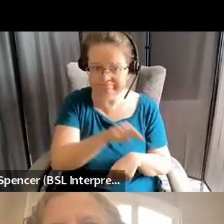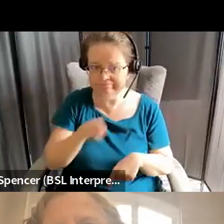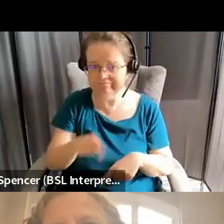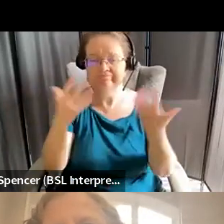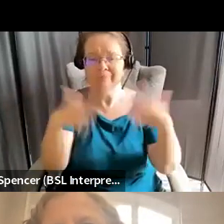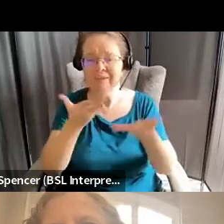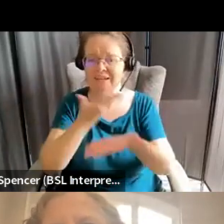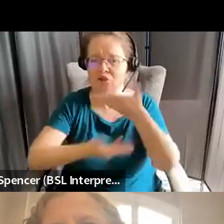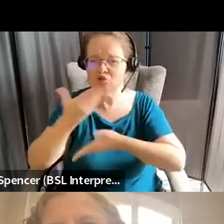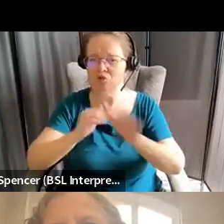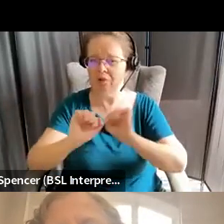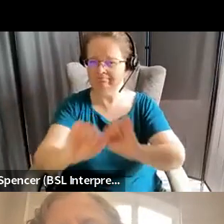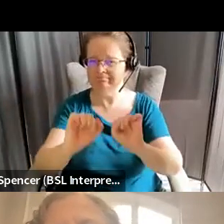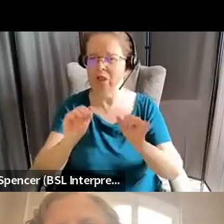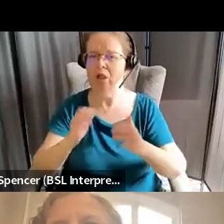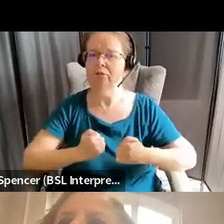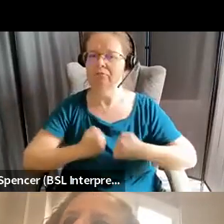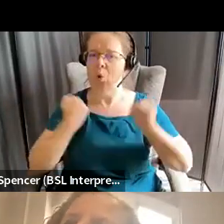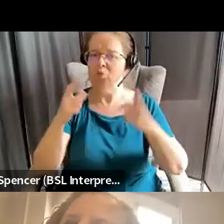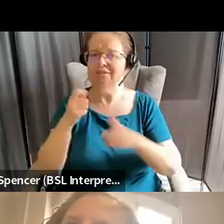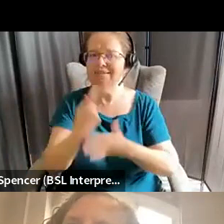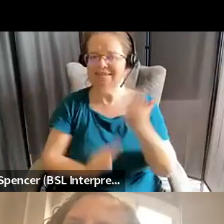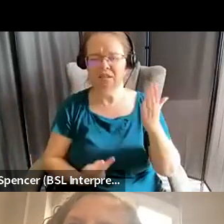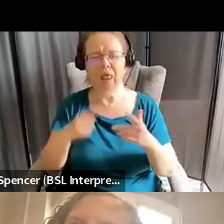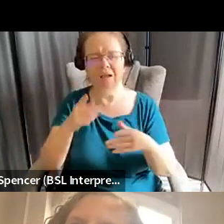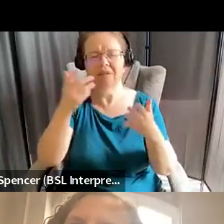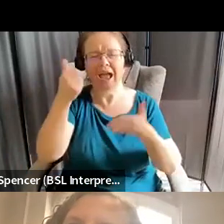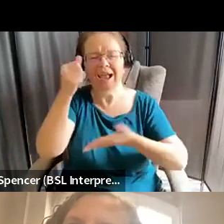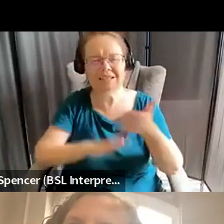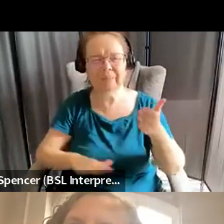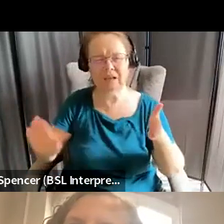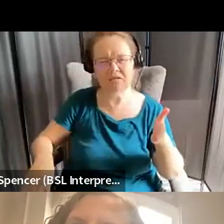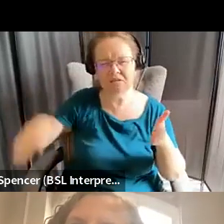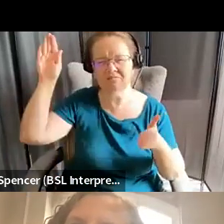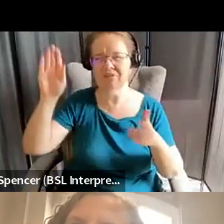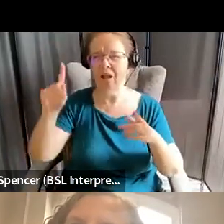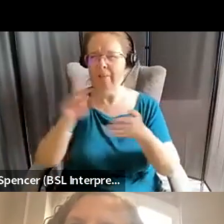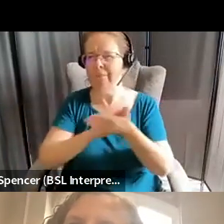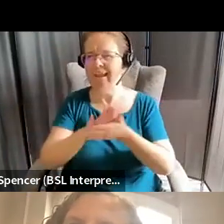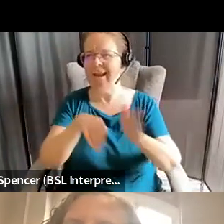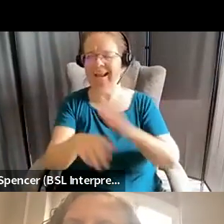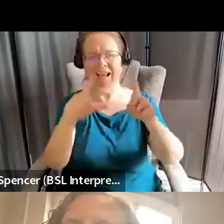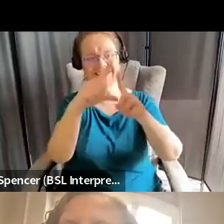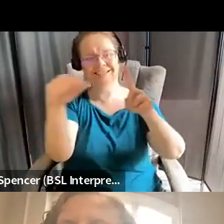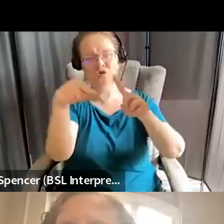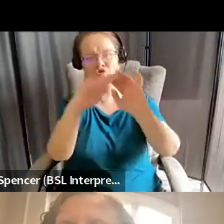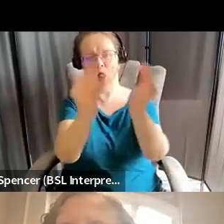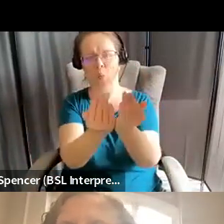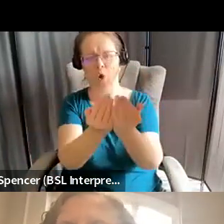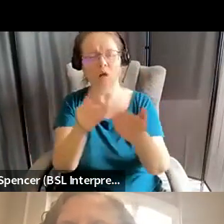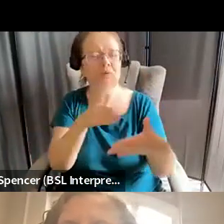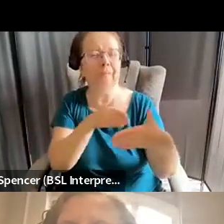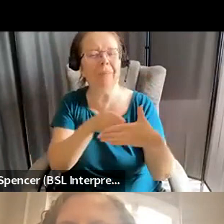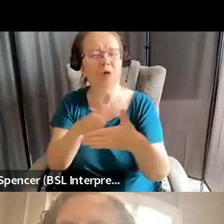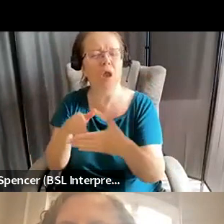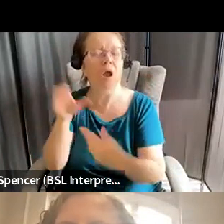described the disabilities that you have and what those experiences mean in the digital world. So what are the main barriers that you